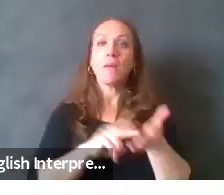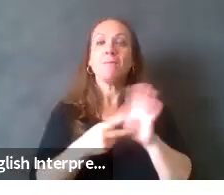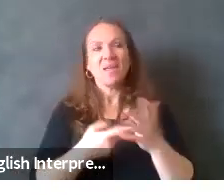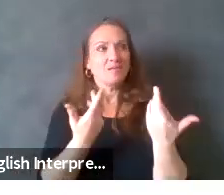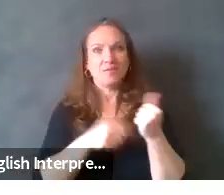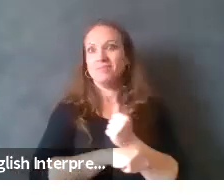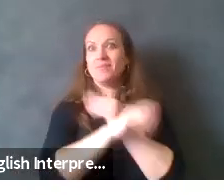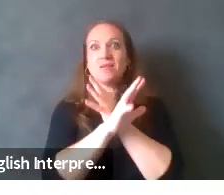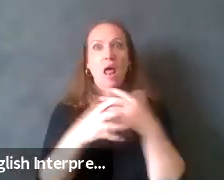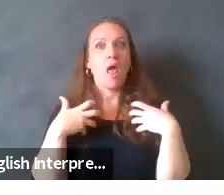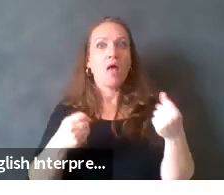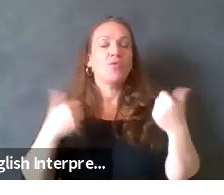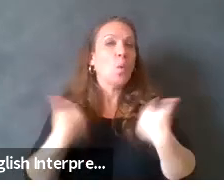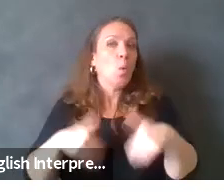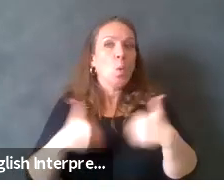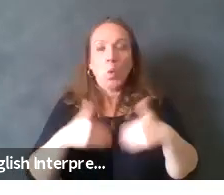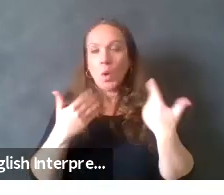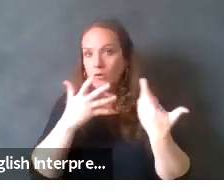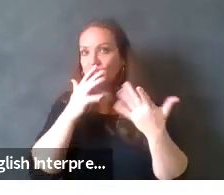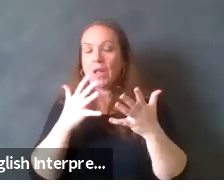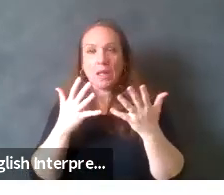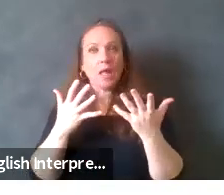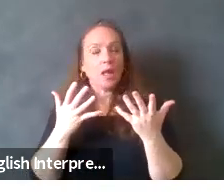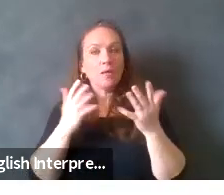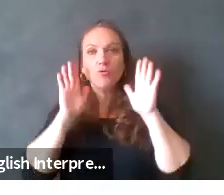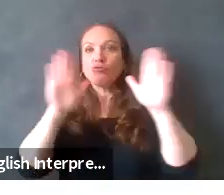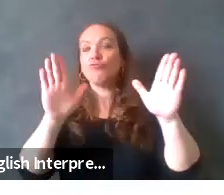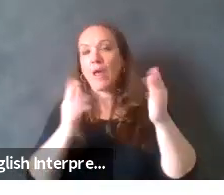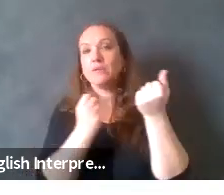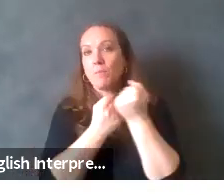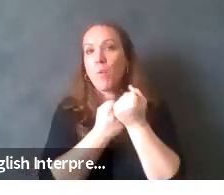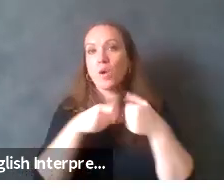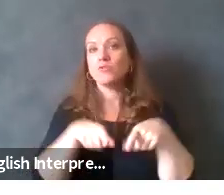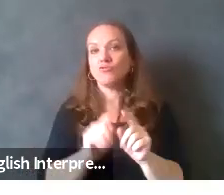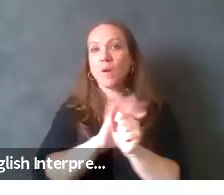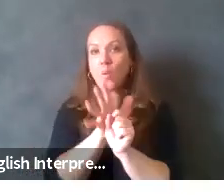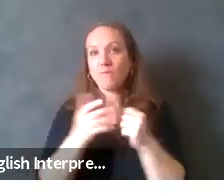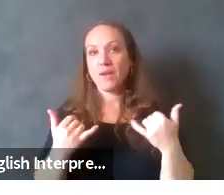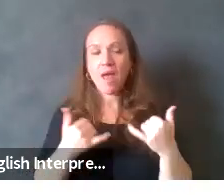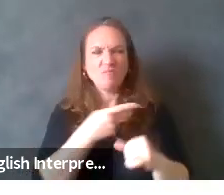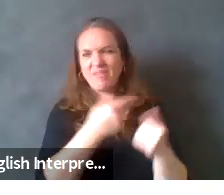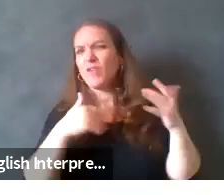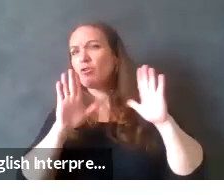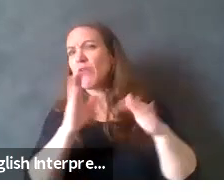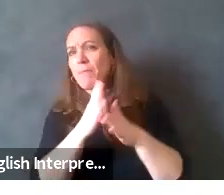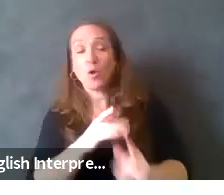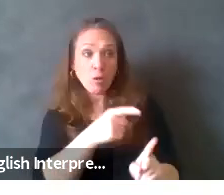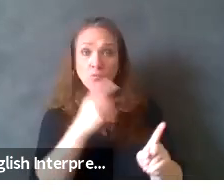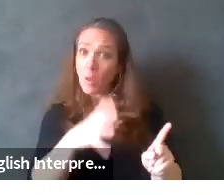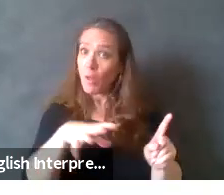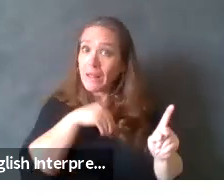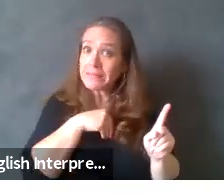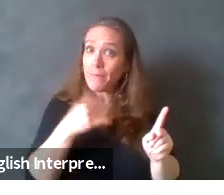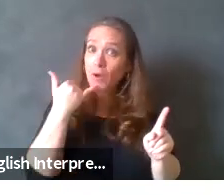boost from this COVID environment. So we have a very nice partnership with them, and they will take calls from the client